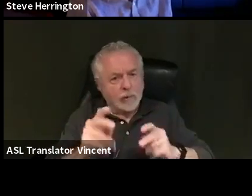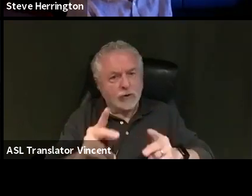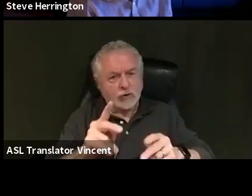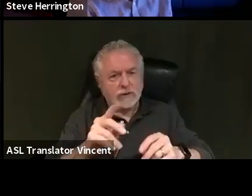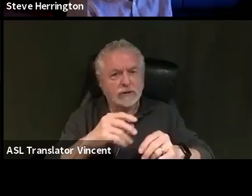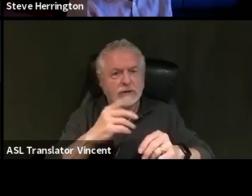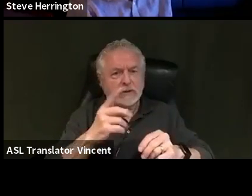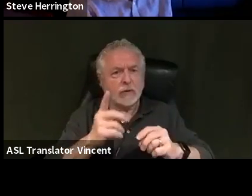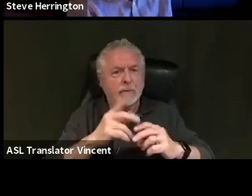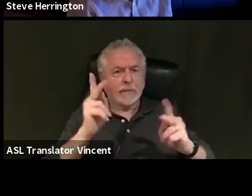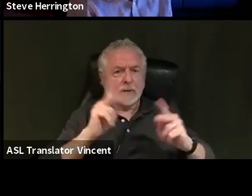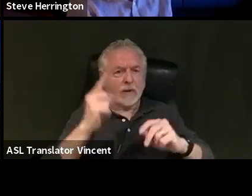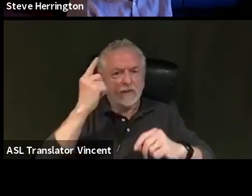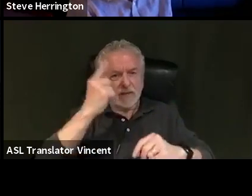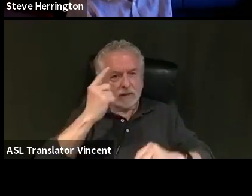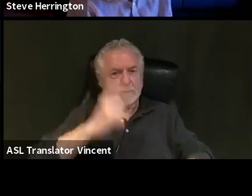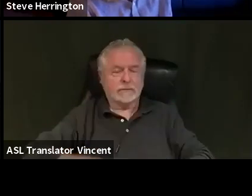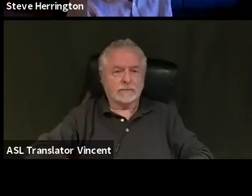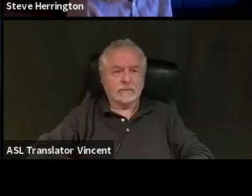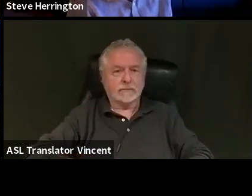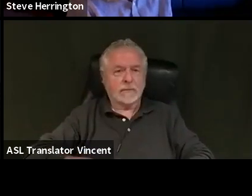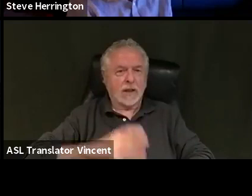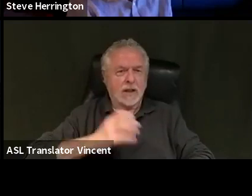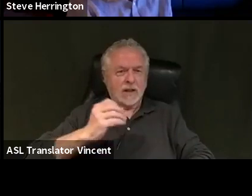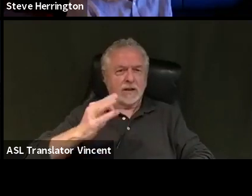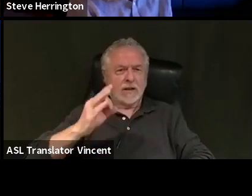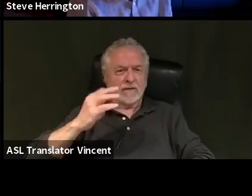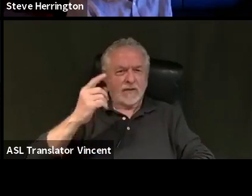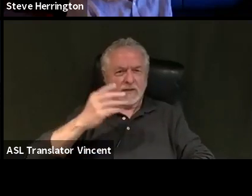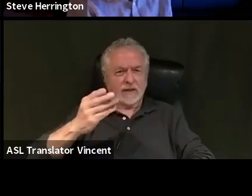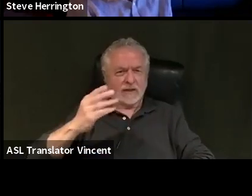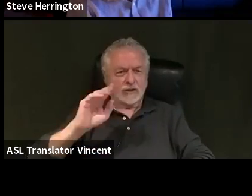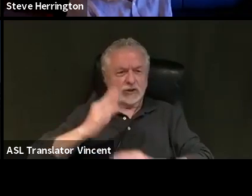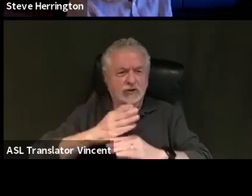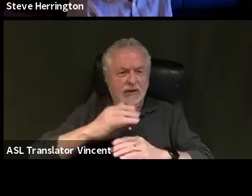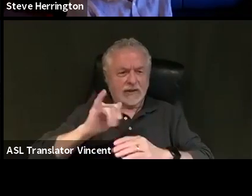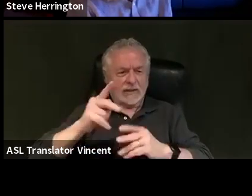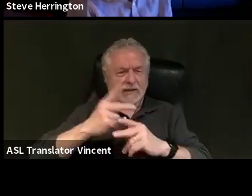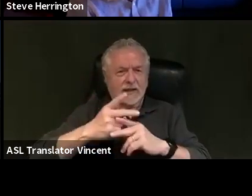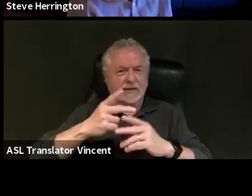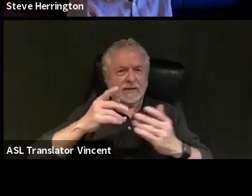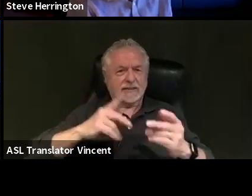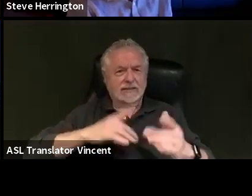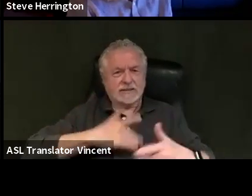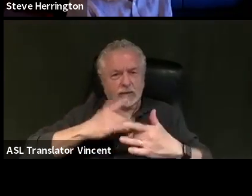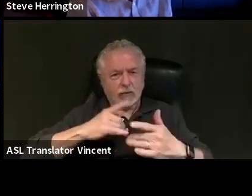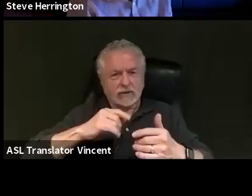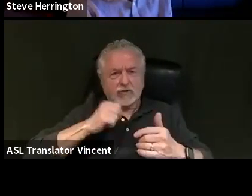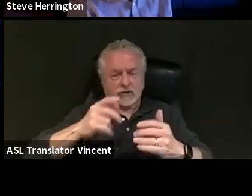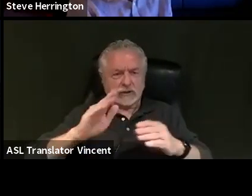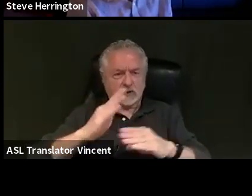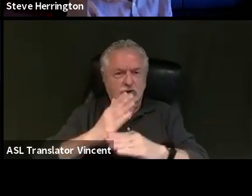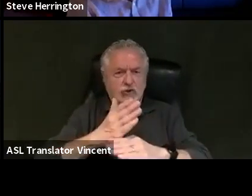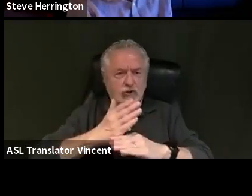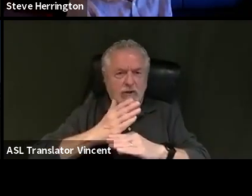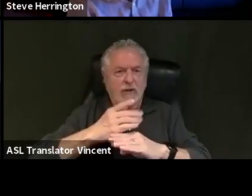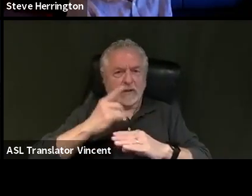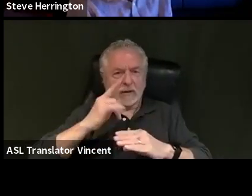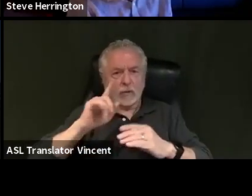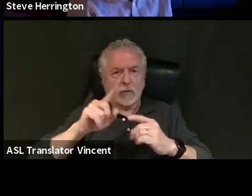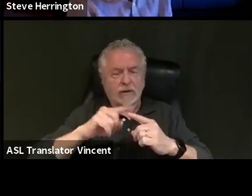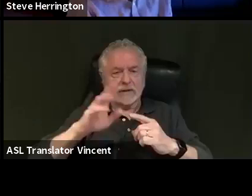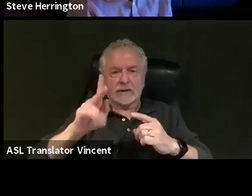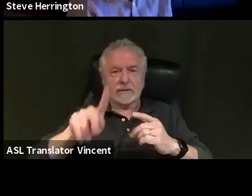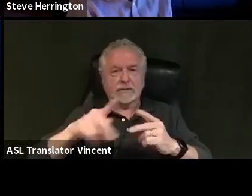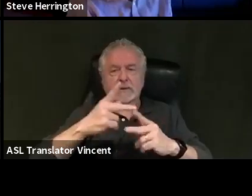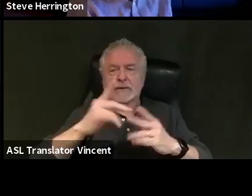kind of hear what people are thinking. And a lot of the teens share that kind of same excitement that we as adults shared. I think of this kind